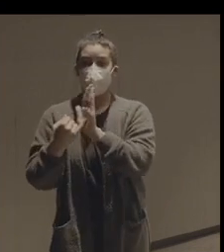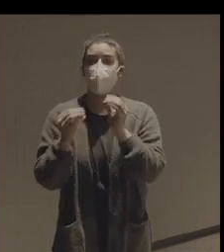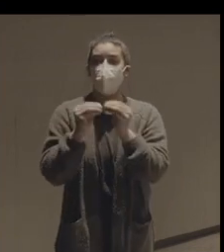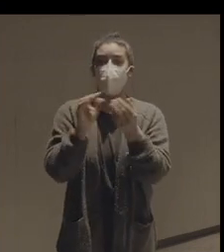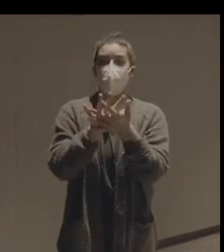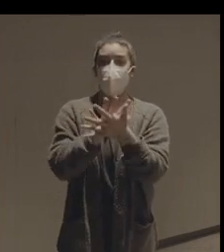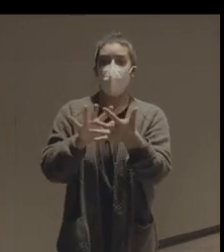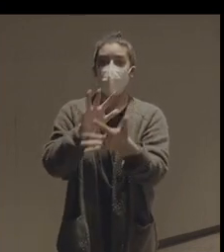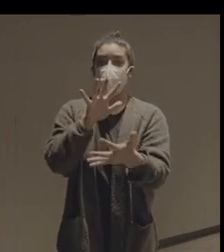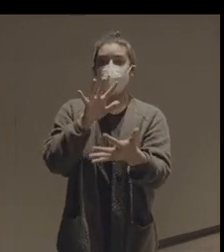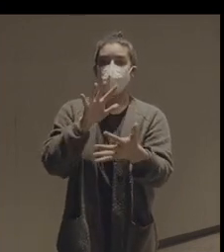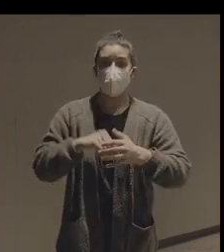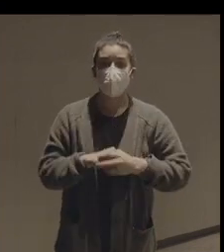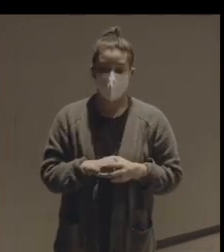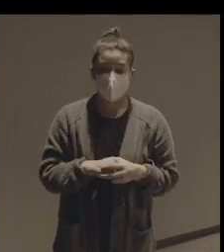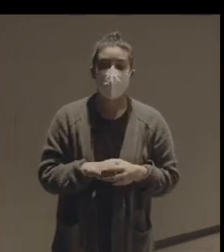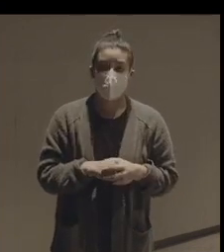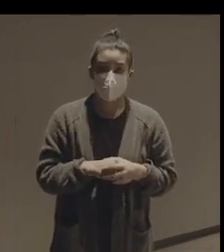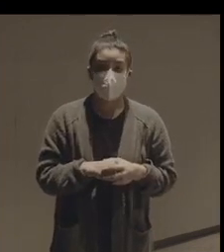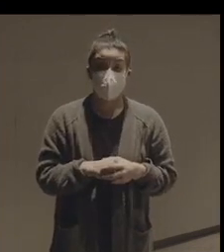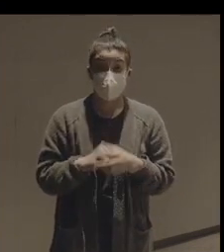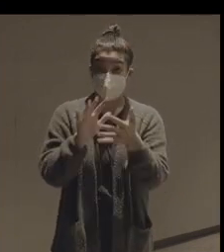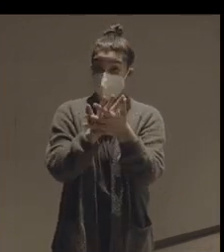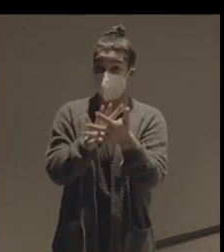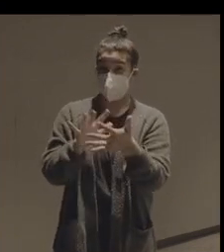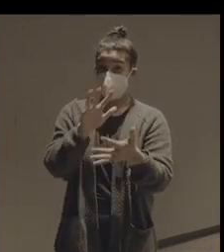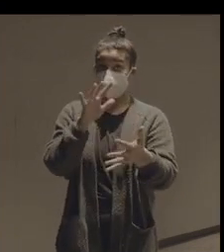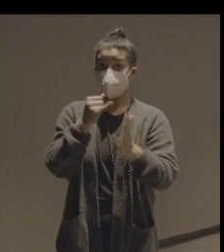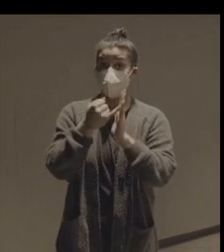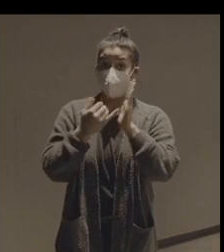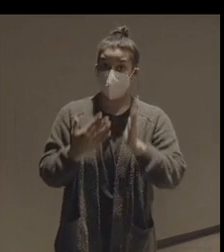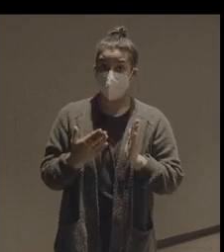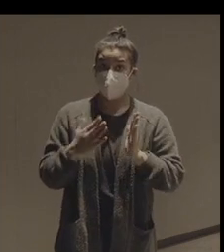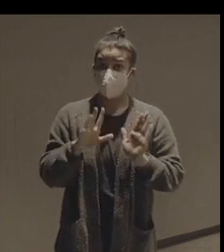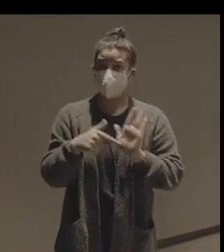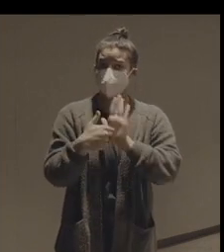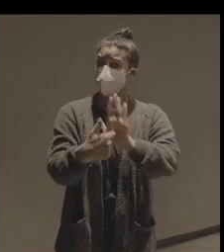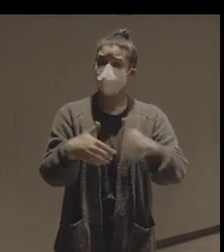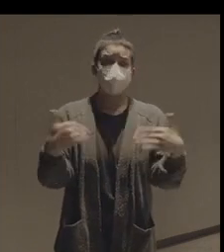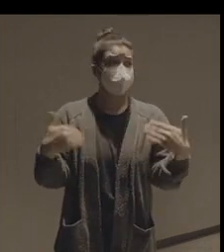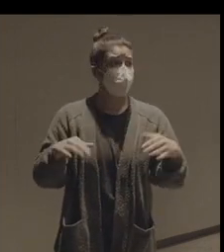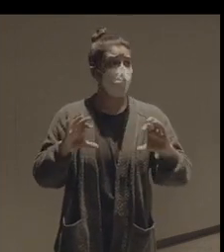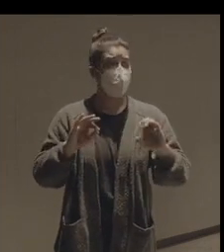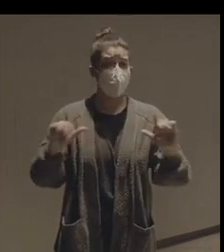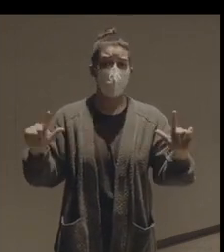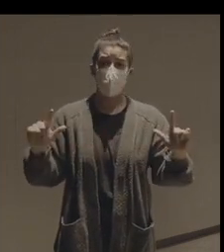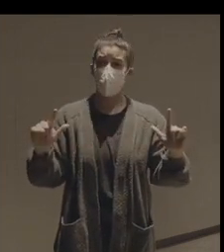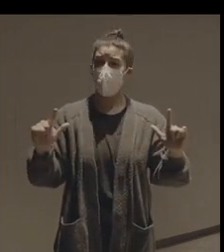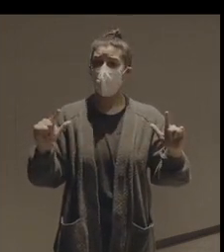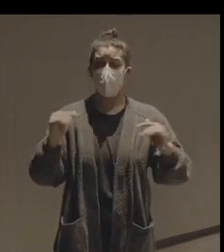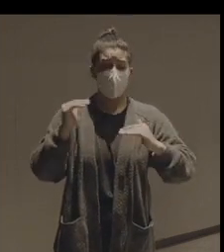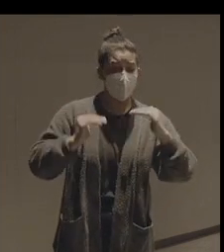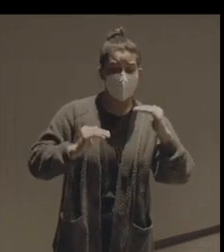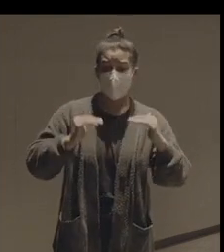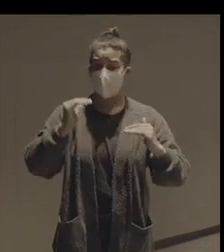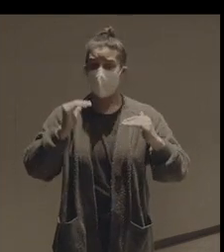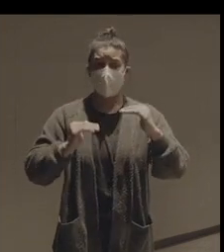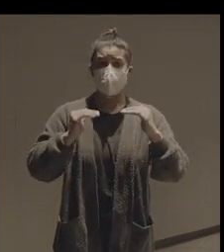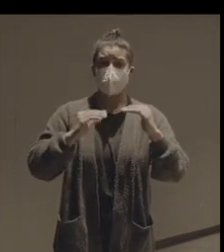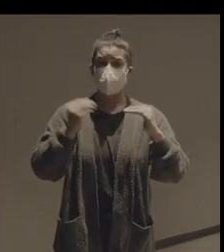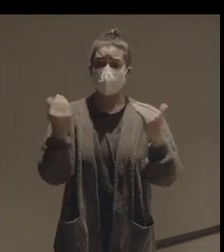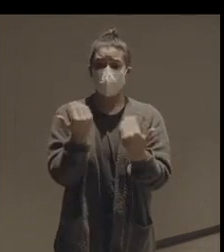The abstract classicists were cool, composed, balanced, and restrained, and on the West